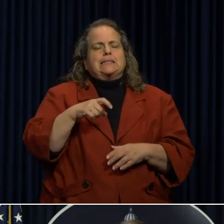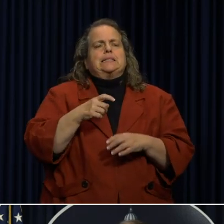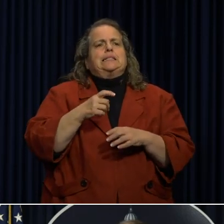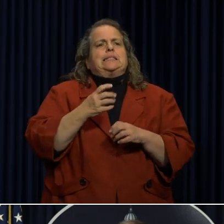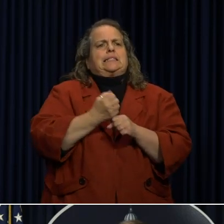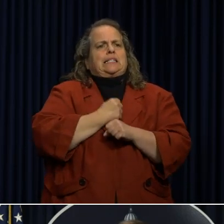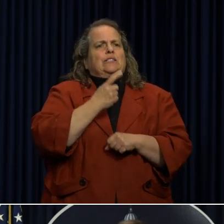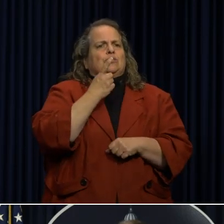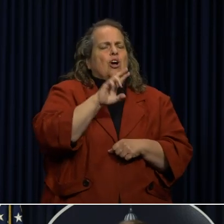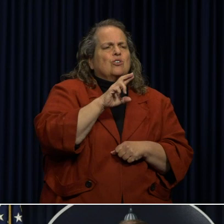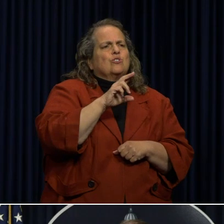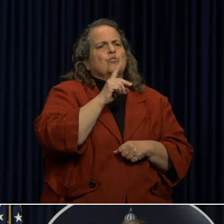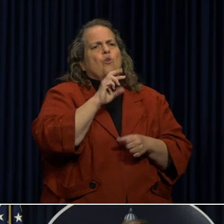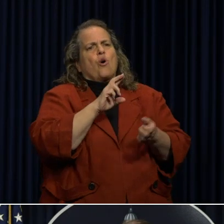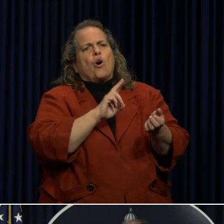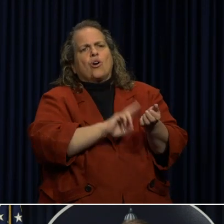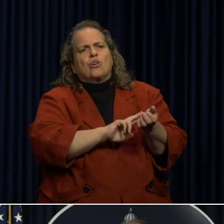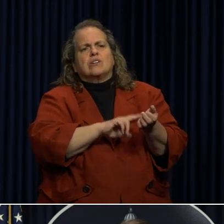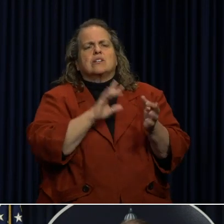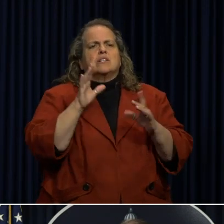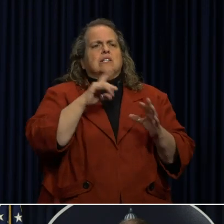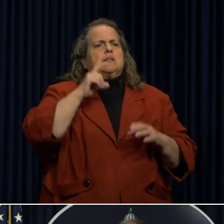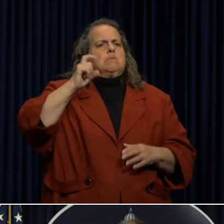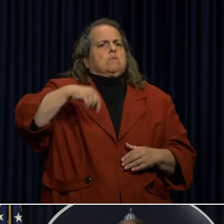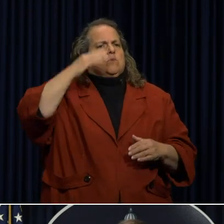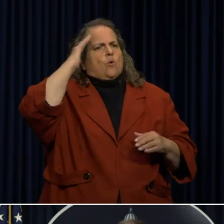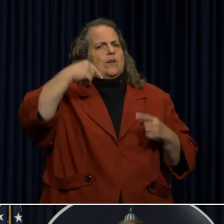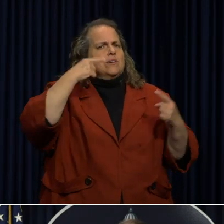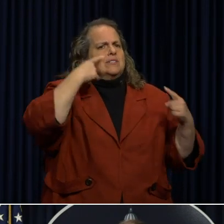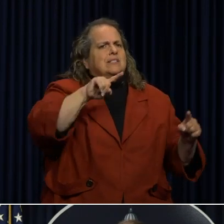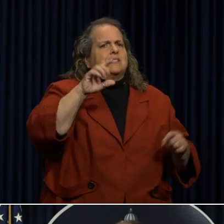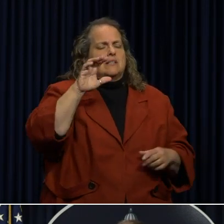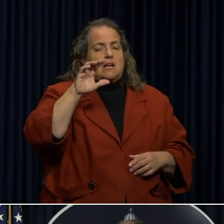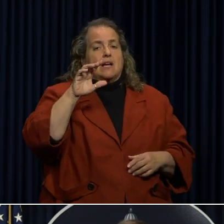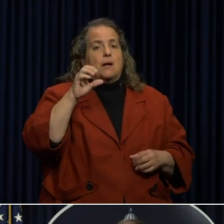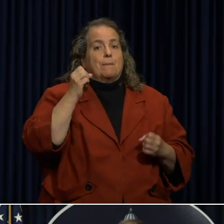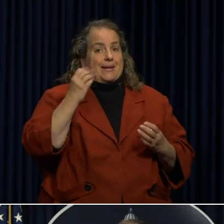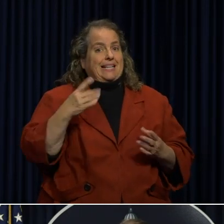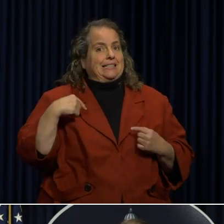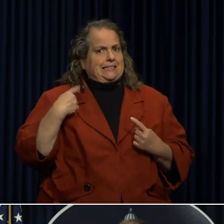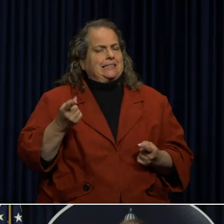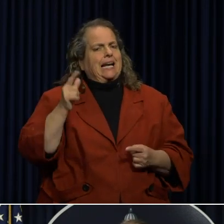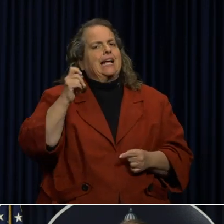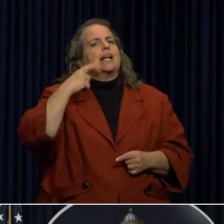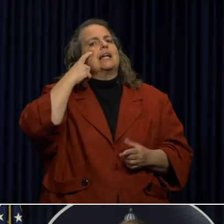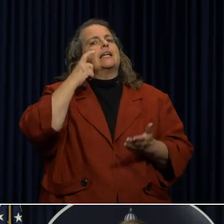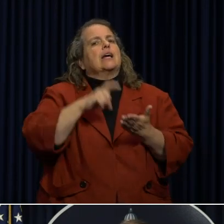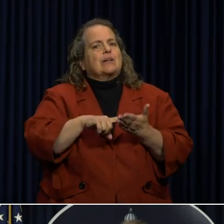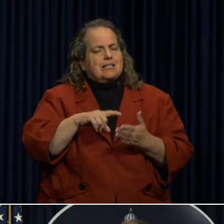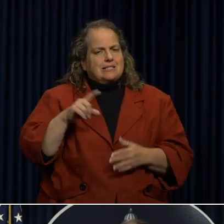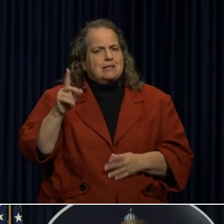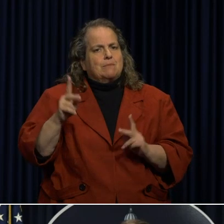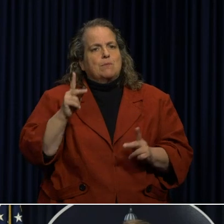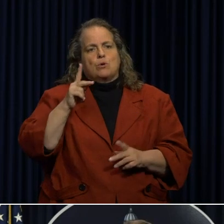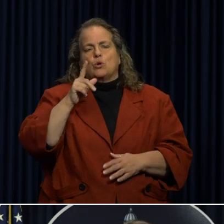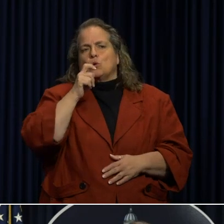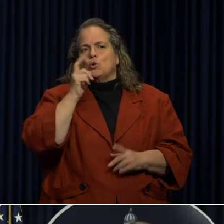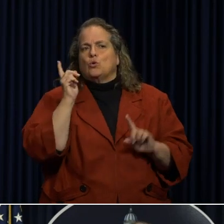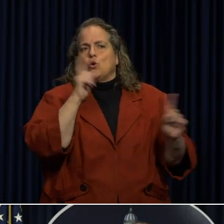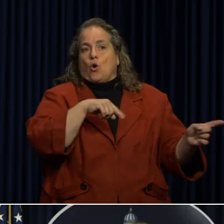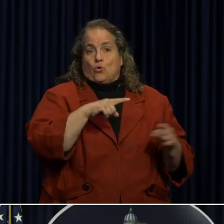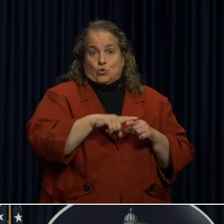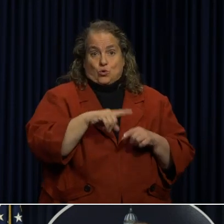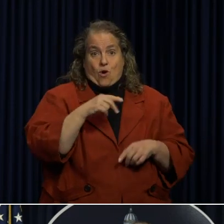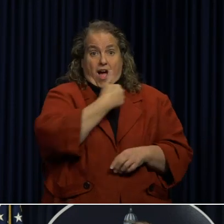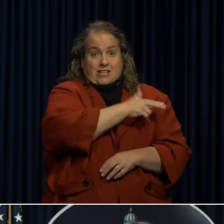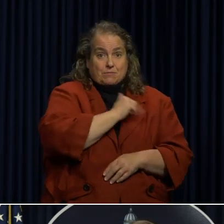people that are coming to the ER pretty late that were really sick beforehand. Seek care if you really need it. Seek care if you really need